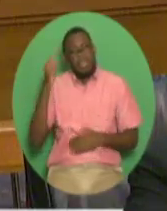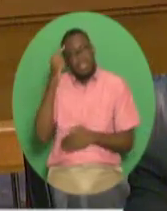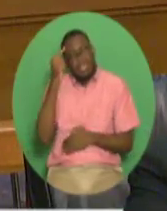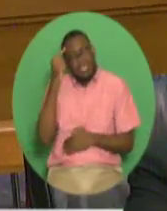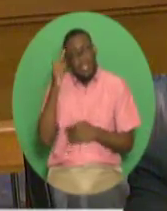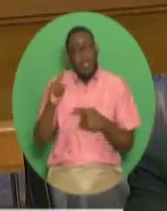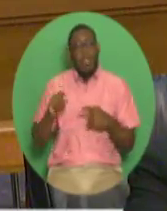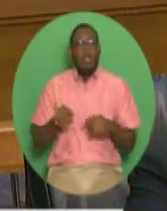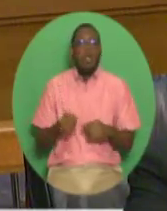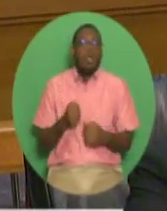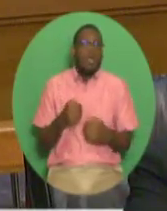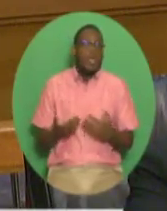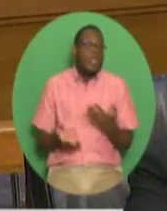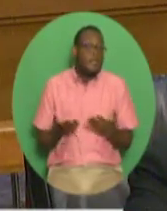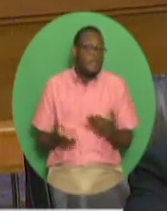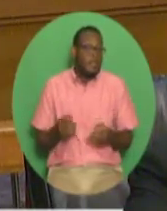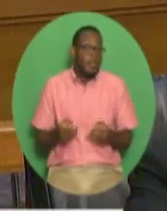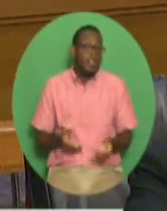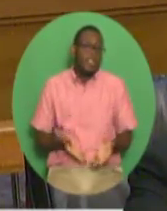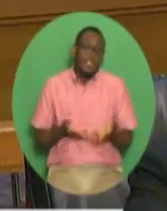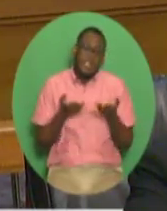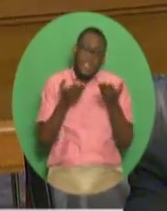pricing. So,